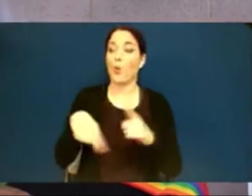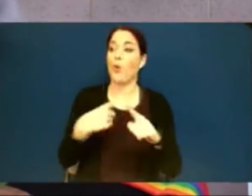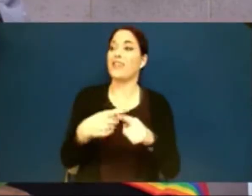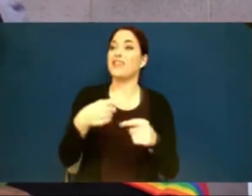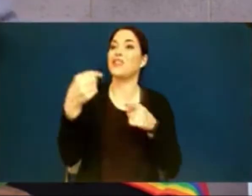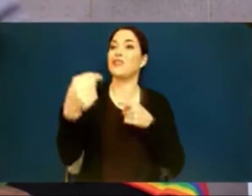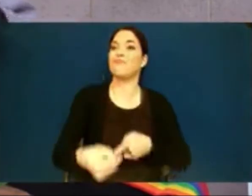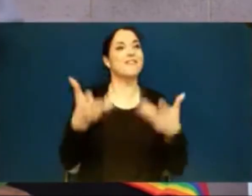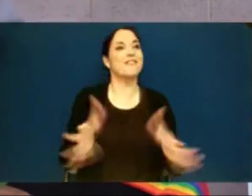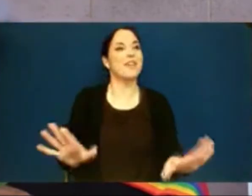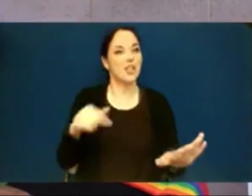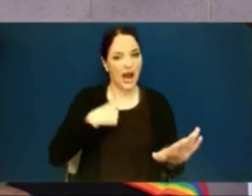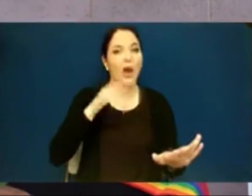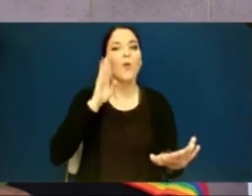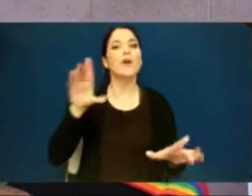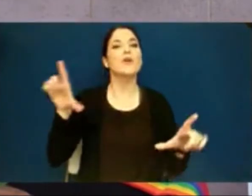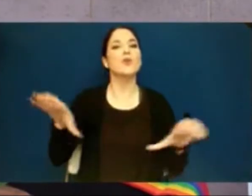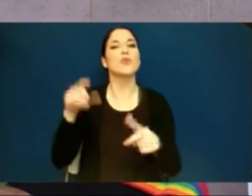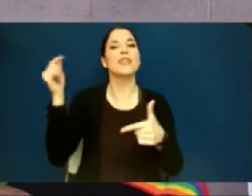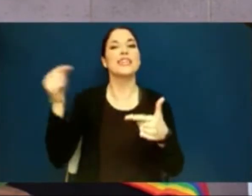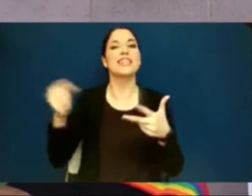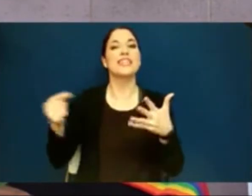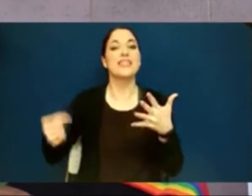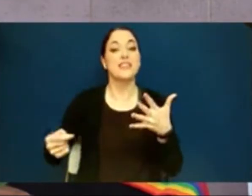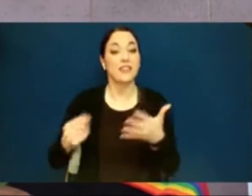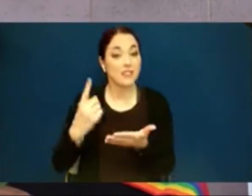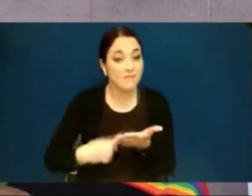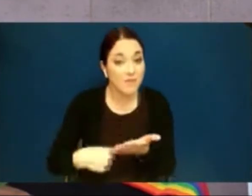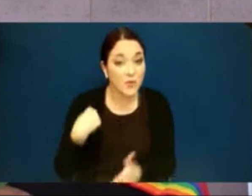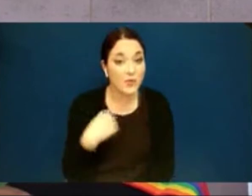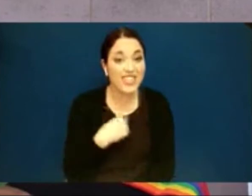lives when it seems we're never going to get through it. What do we